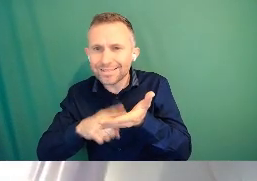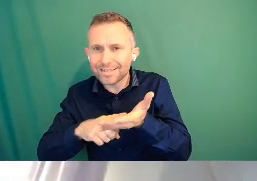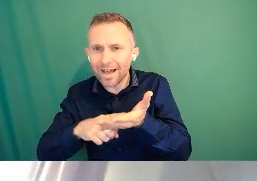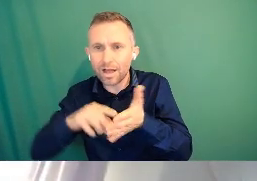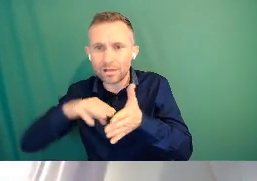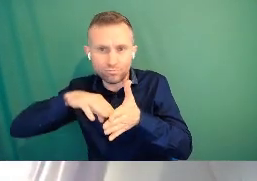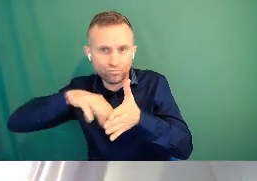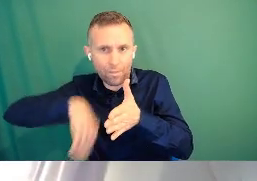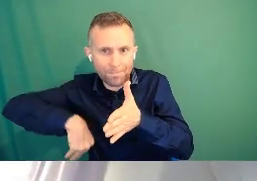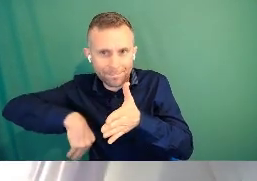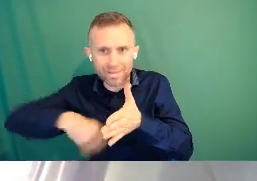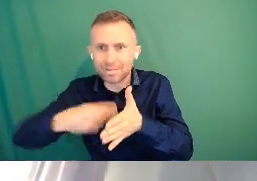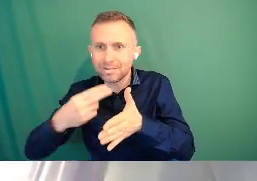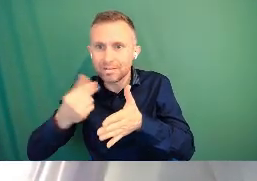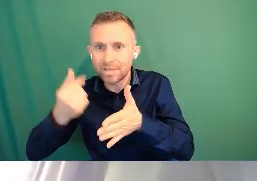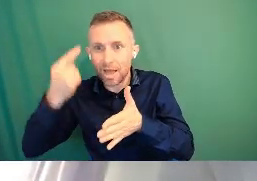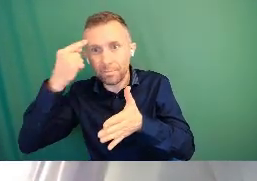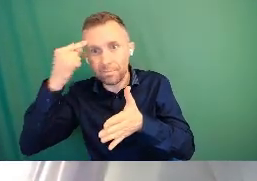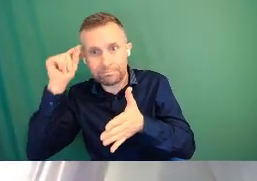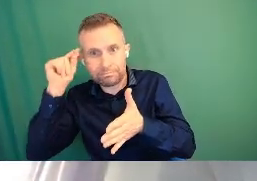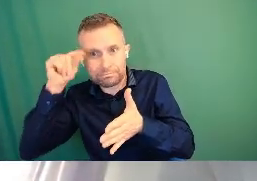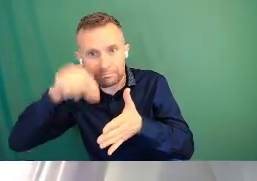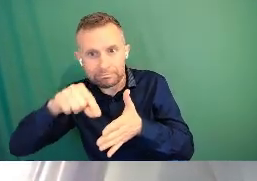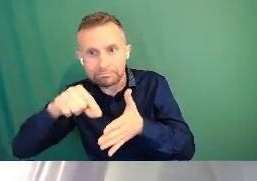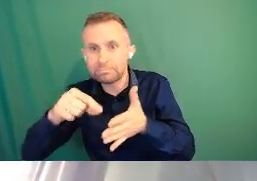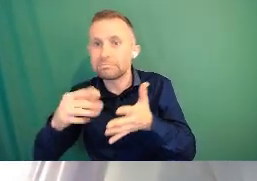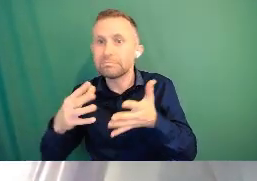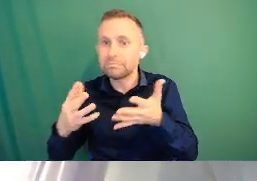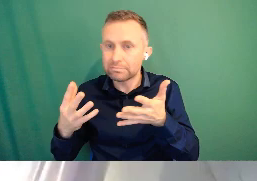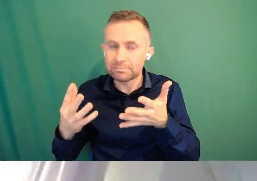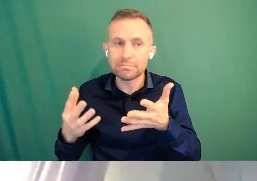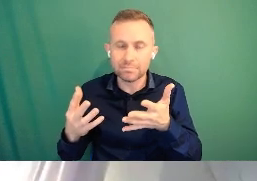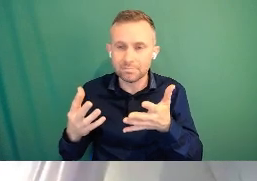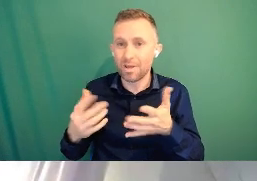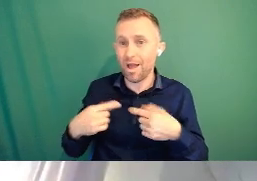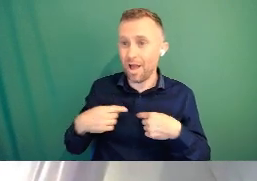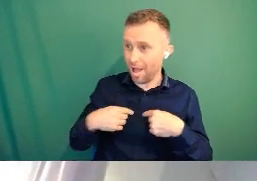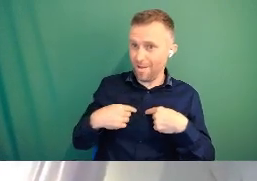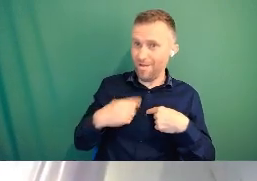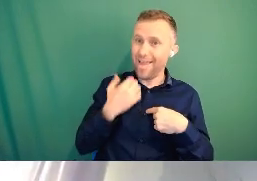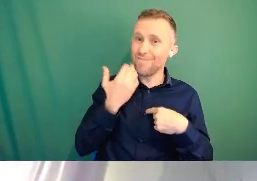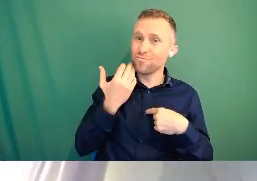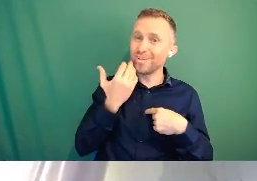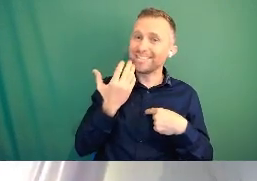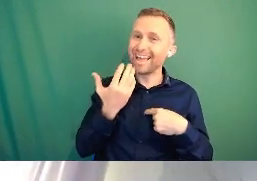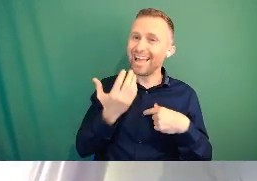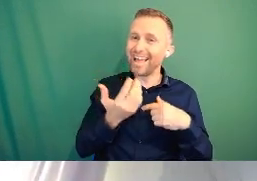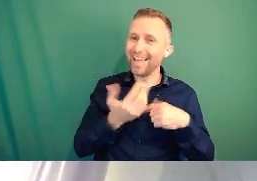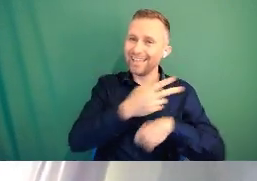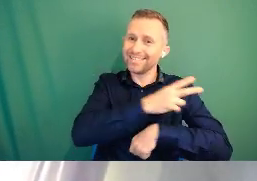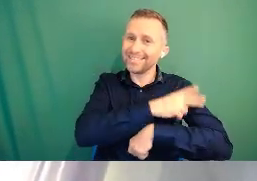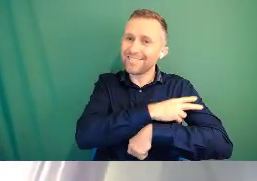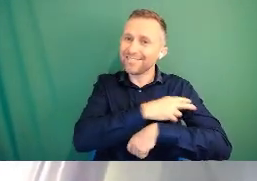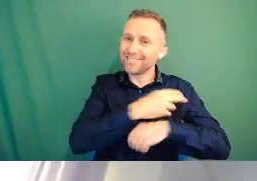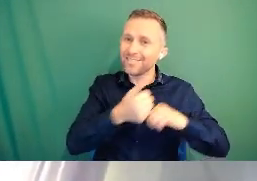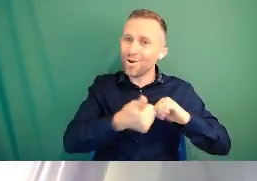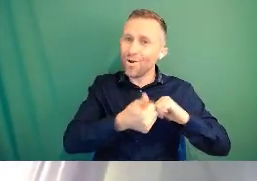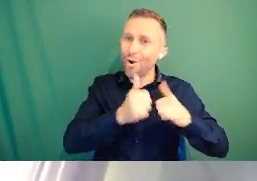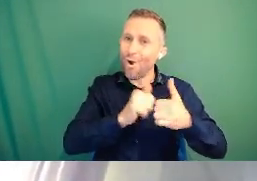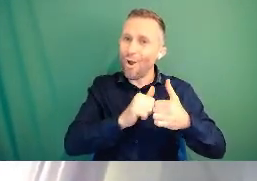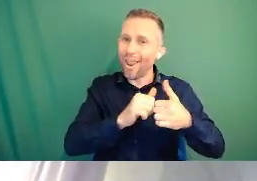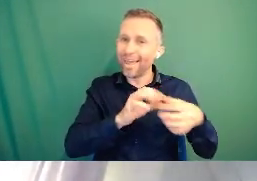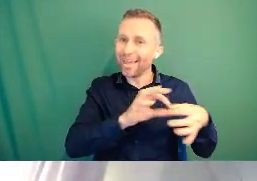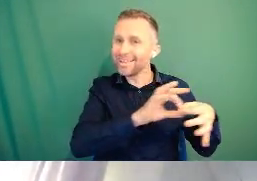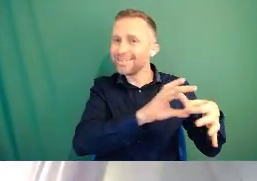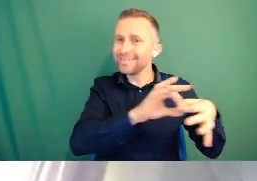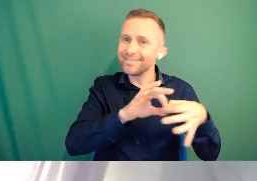you miss out this and you add that. Oh, crumbs. It helps working with Welsh-speaking colleagues,